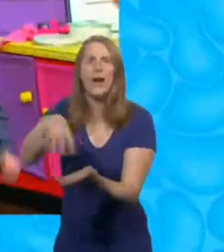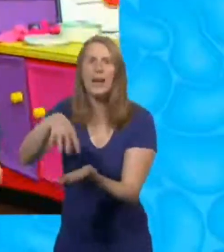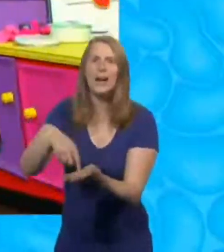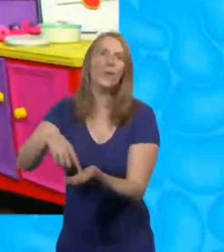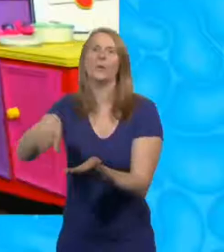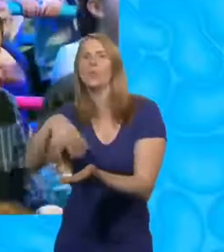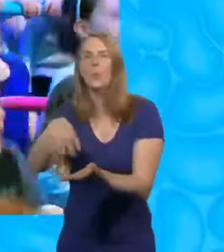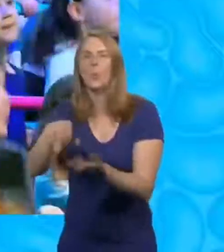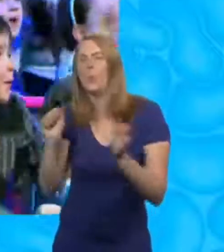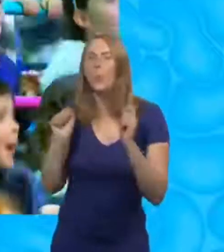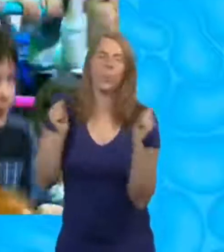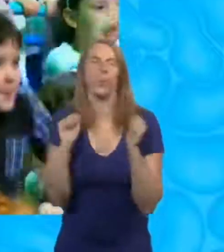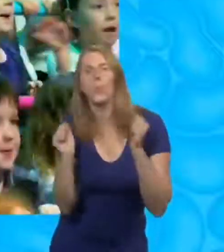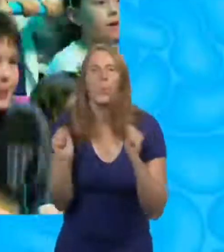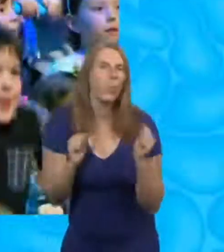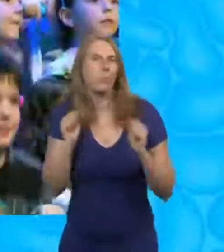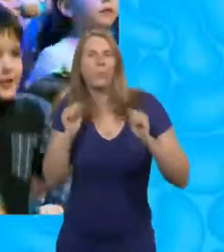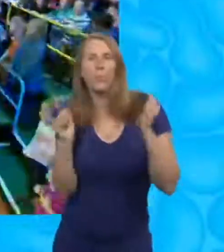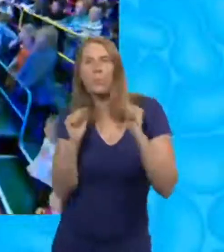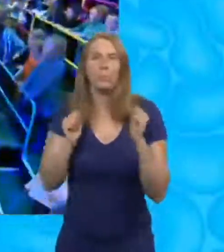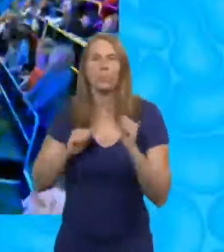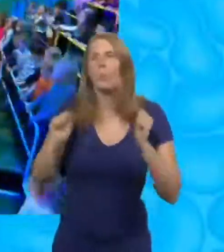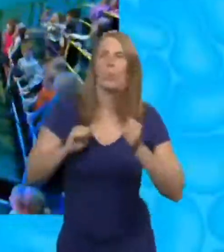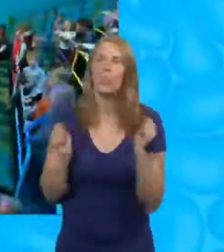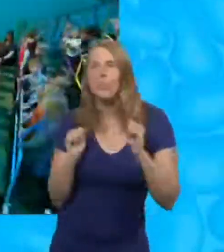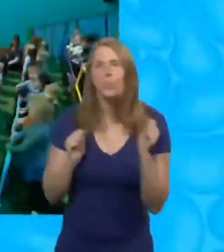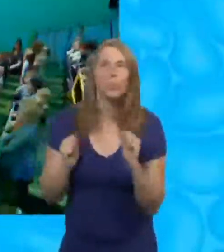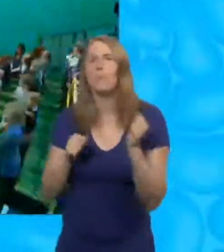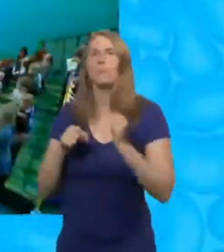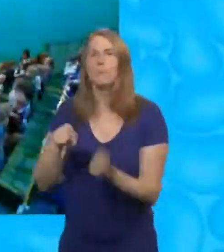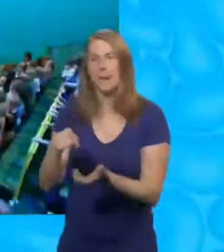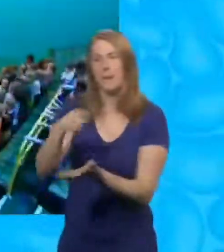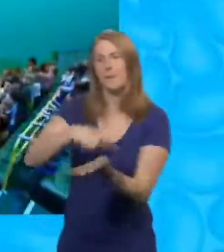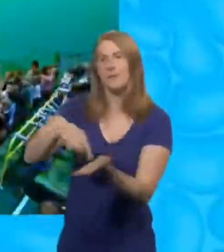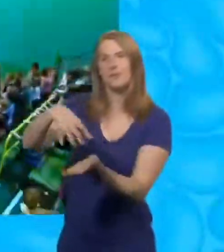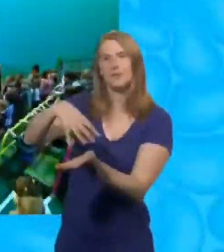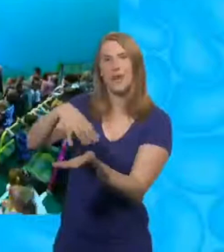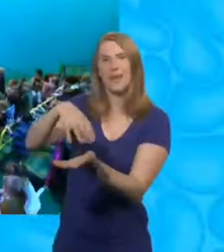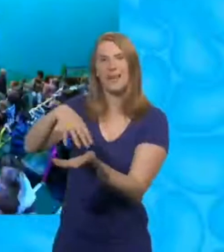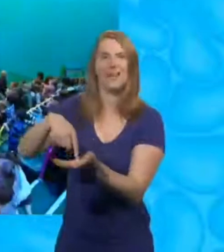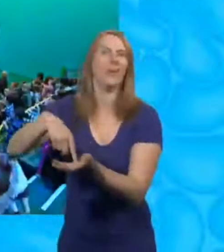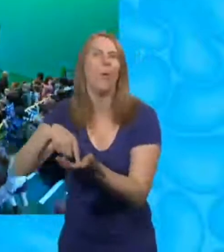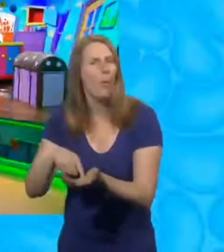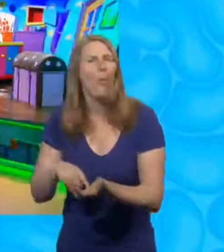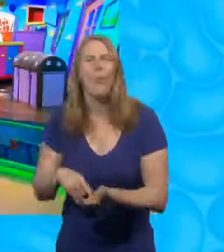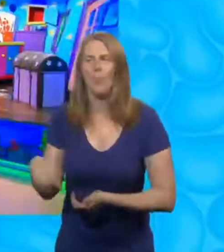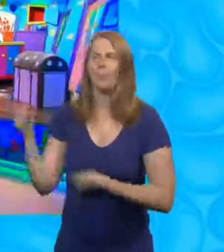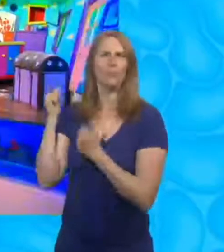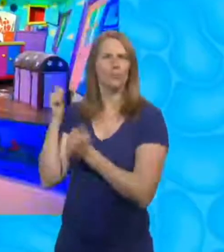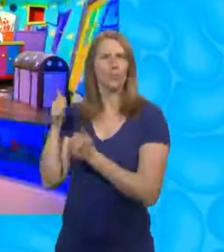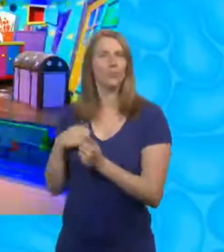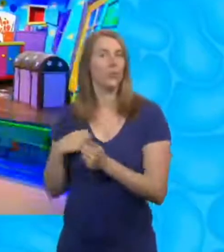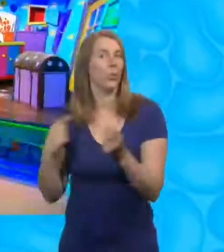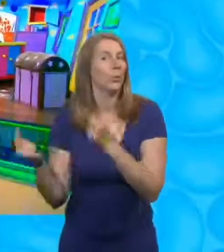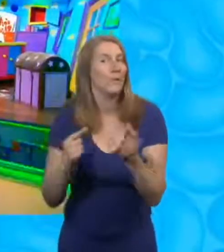A wibble wobble, wibble wobble, jelly on a plate! Pretty good! Okay, let's have a competition, Dakota. Oh. This is your team. You can